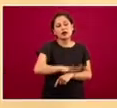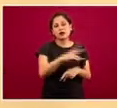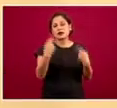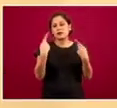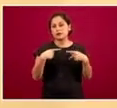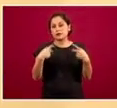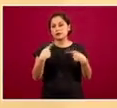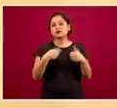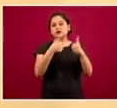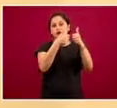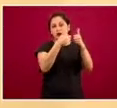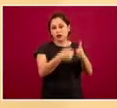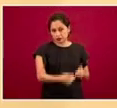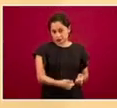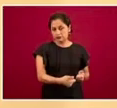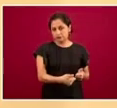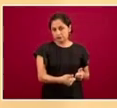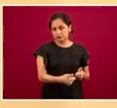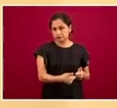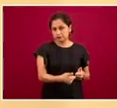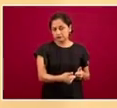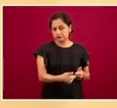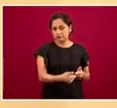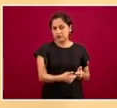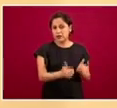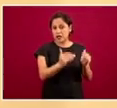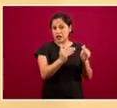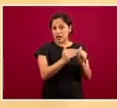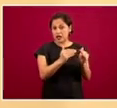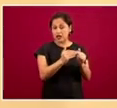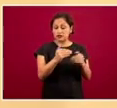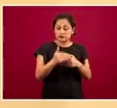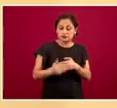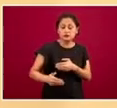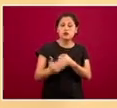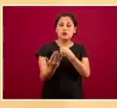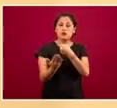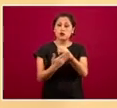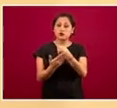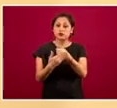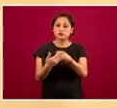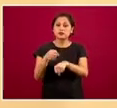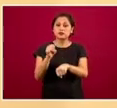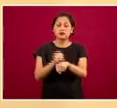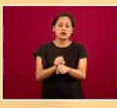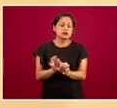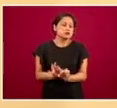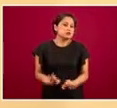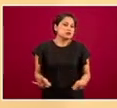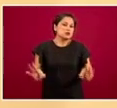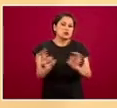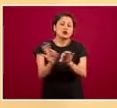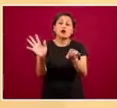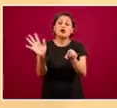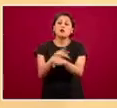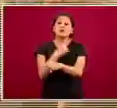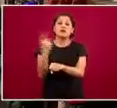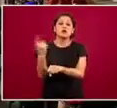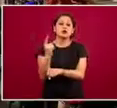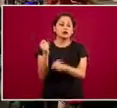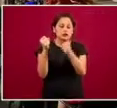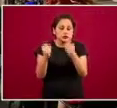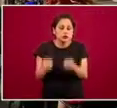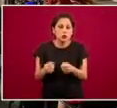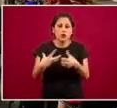take special precaution and please abide by the isolation measures, because during the upcoming weeks we